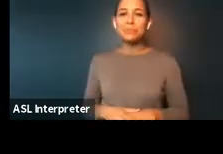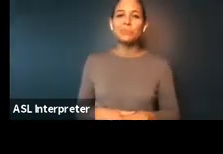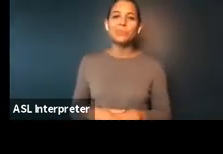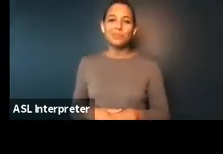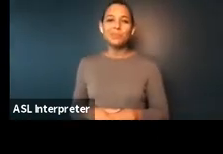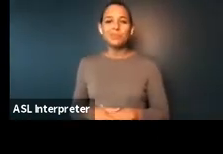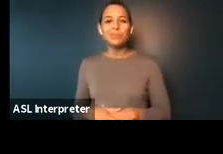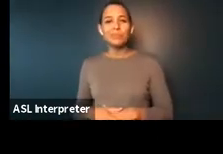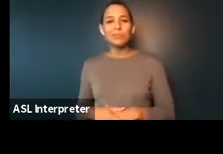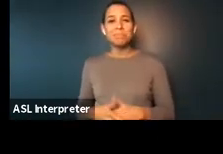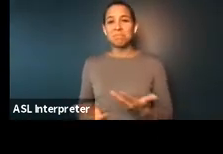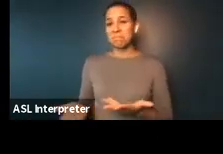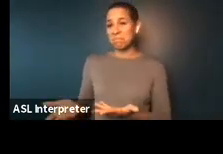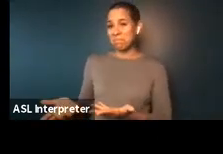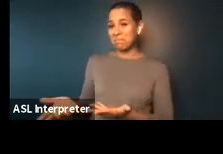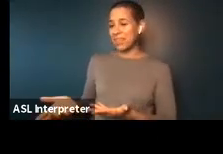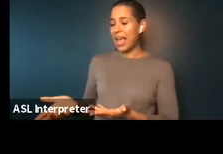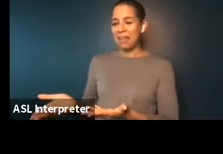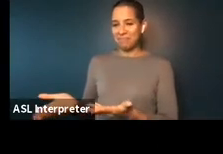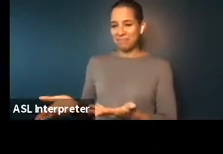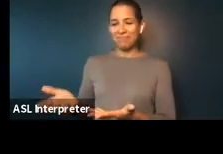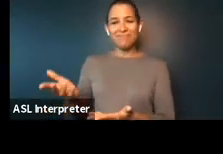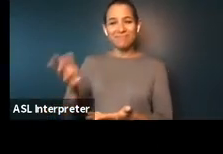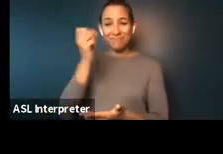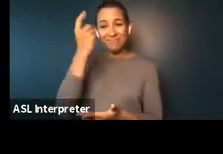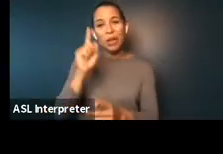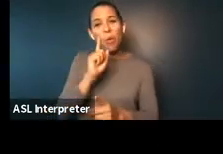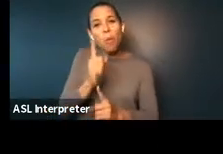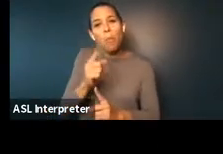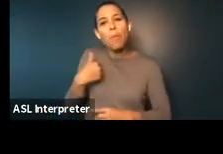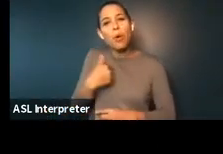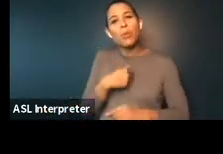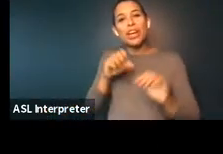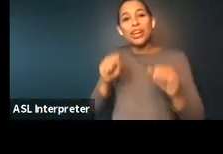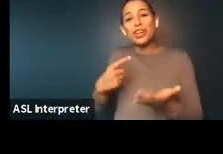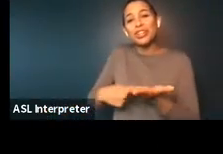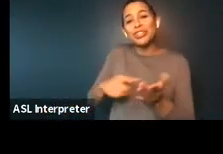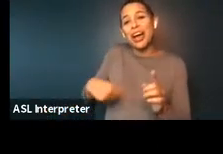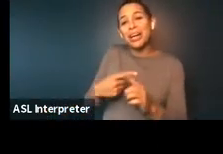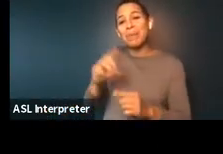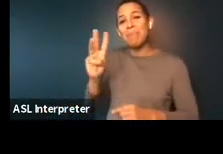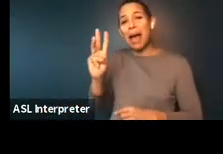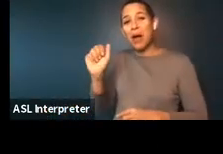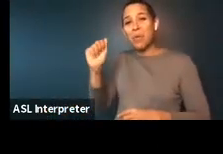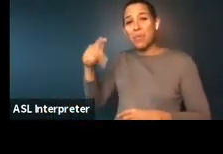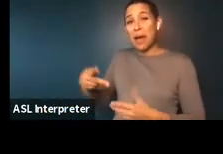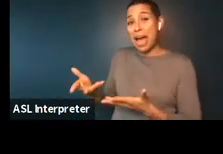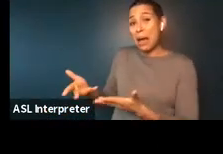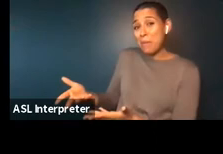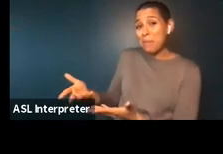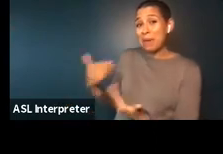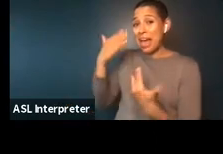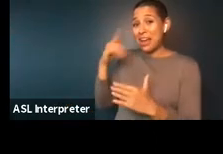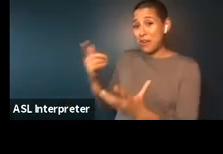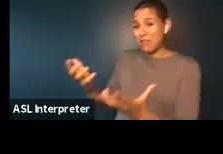uh, I don't know if you want to, there was a moment when we could talk about WAP and Lucille Bogan. Can we just